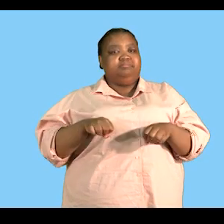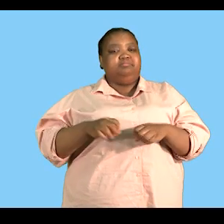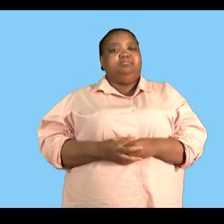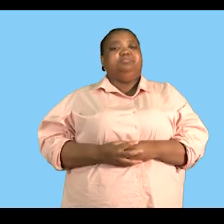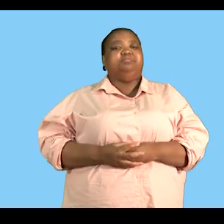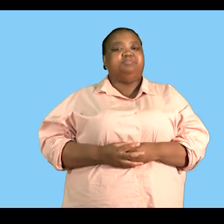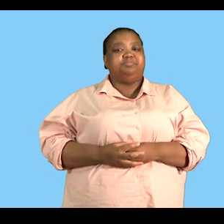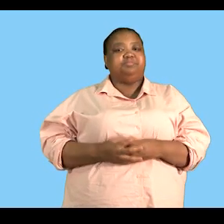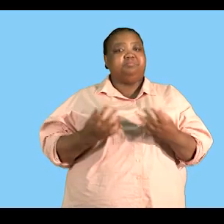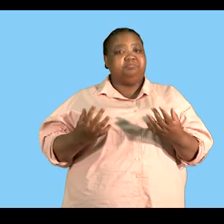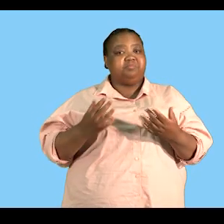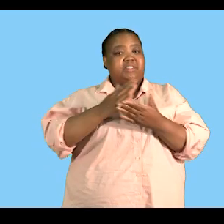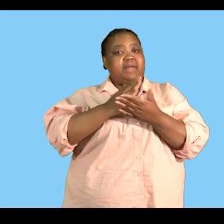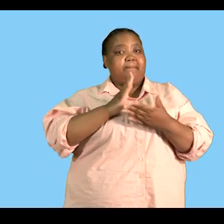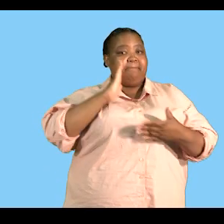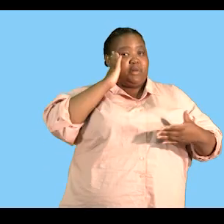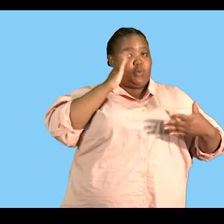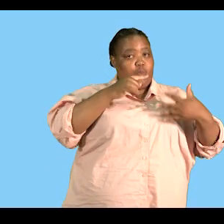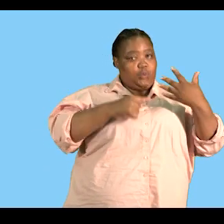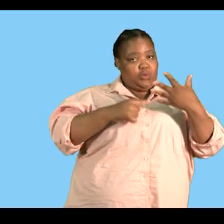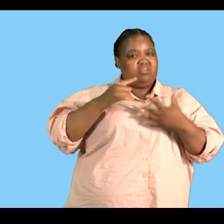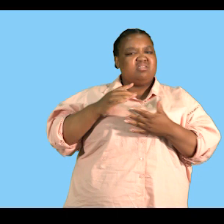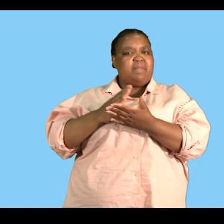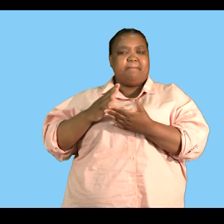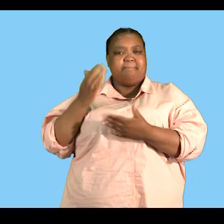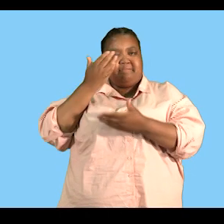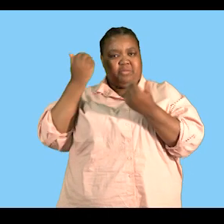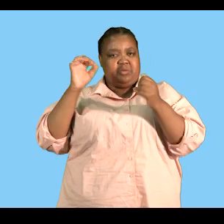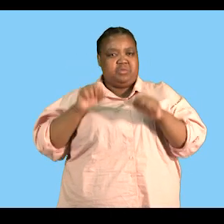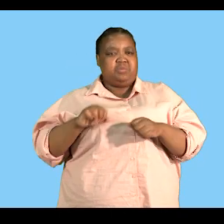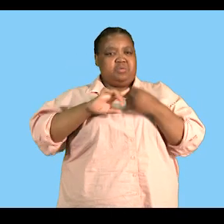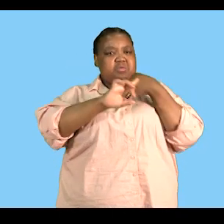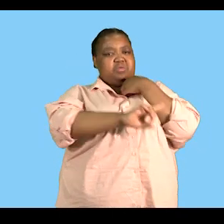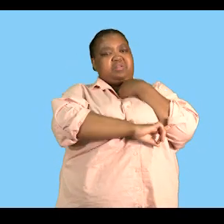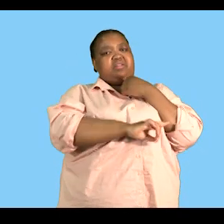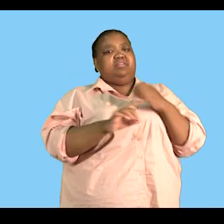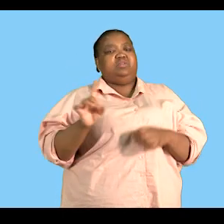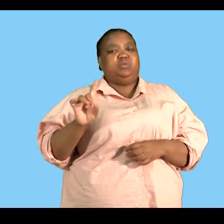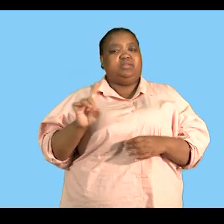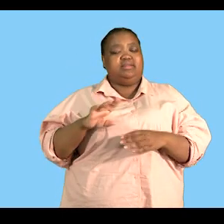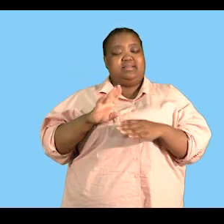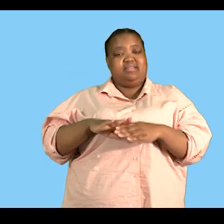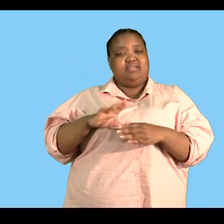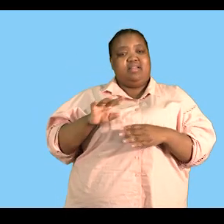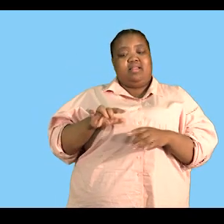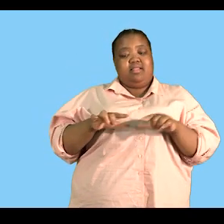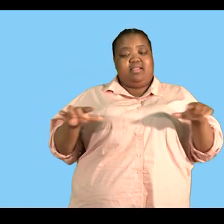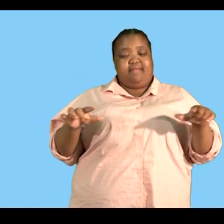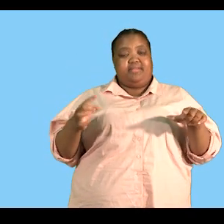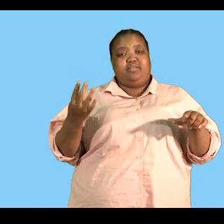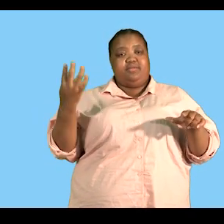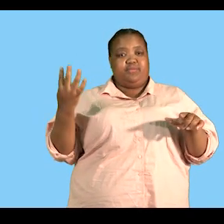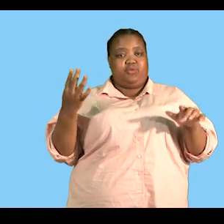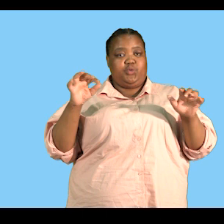in familiar and unfamiliar contexts. And then the last one is where we end with level